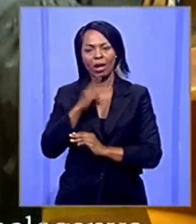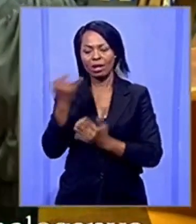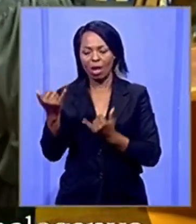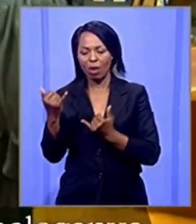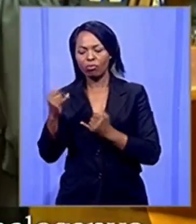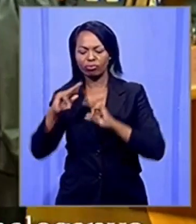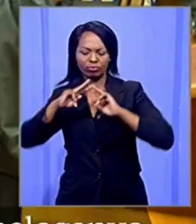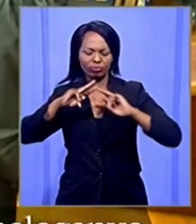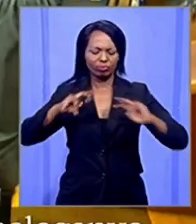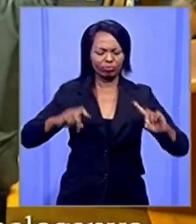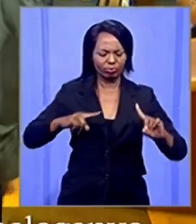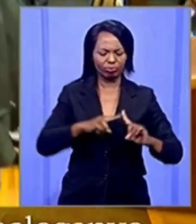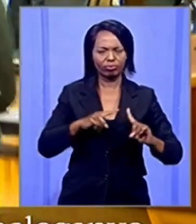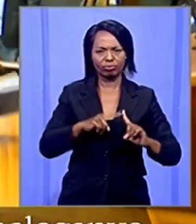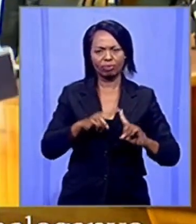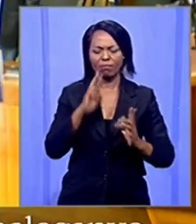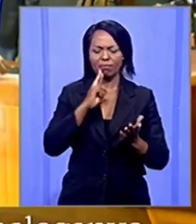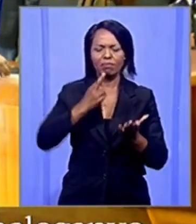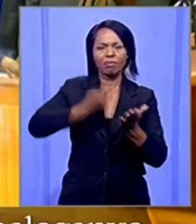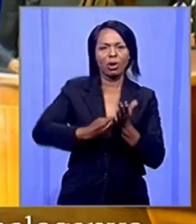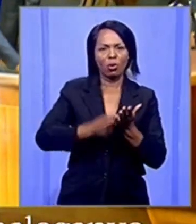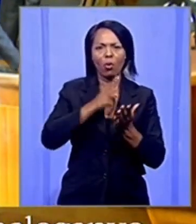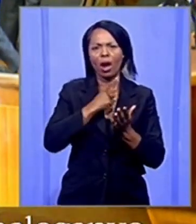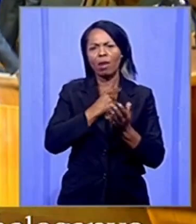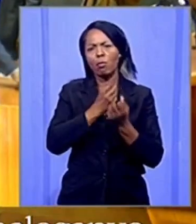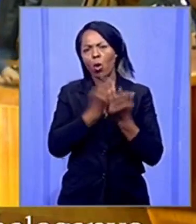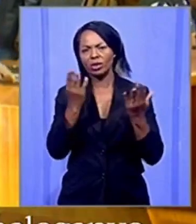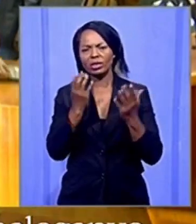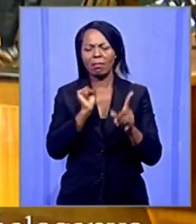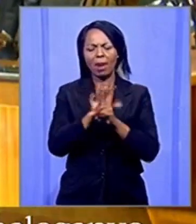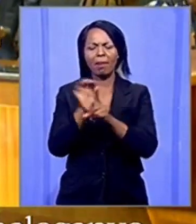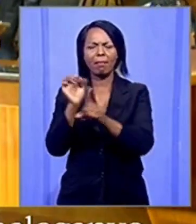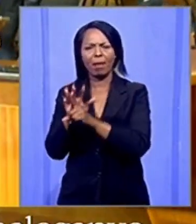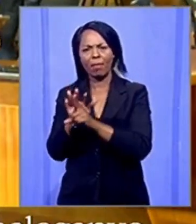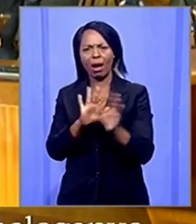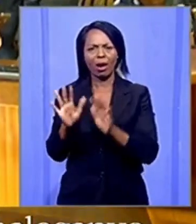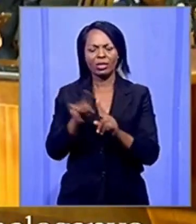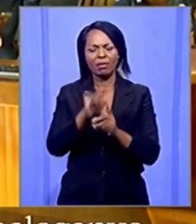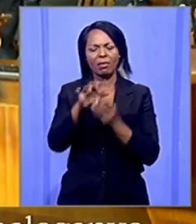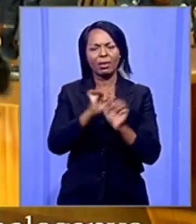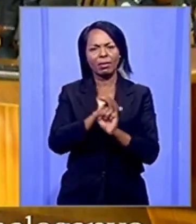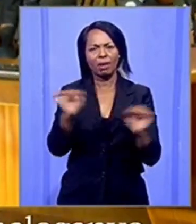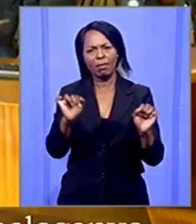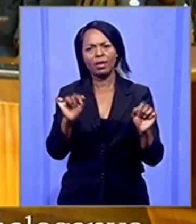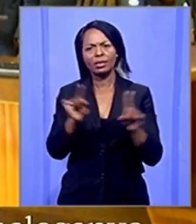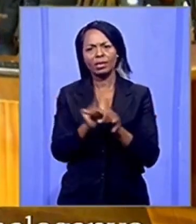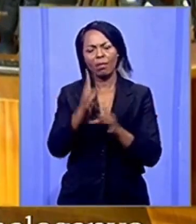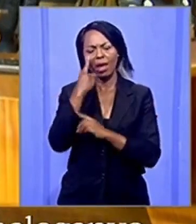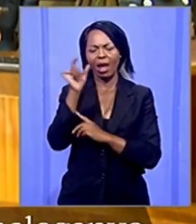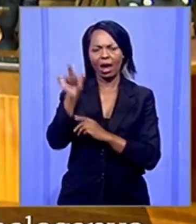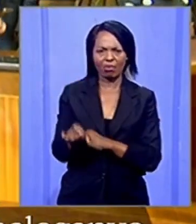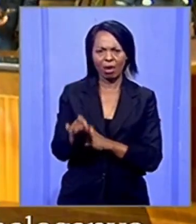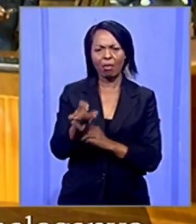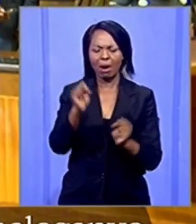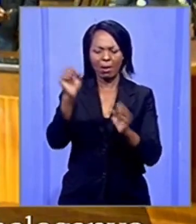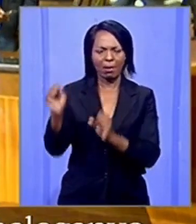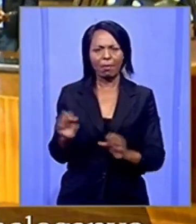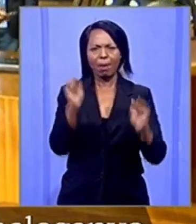pego ya ka fa seno se amileng batswa setlhabelo ka teng le gore babueledi ba molatofadiwa ba puso ba dire pego ya pele